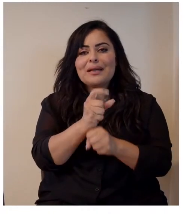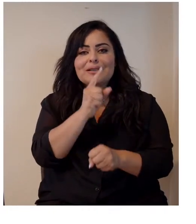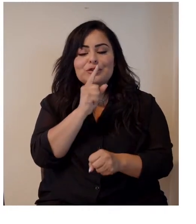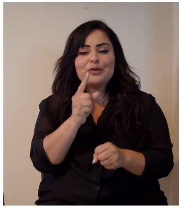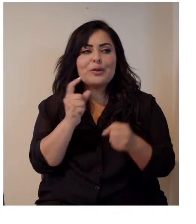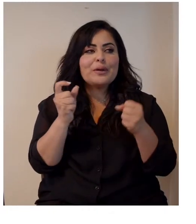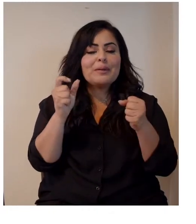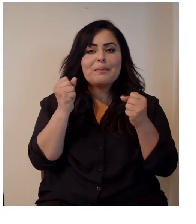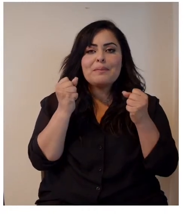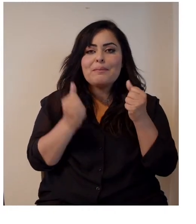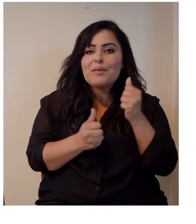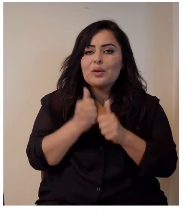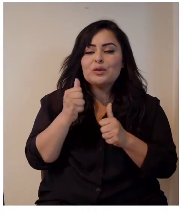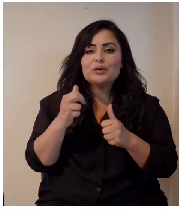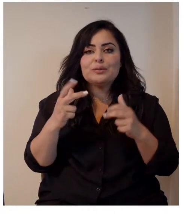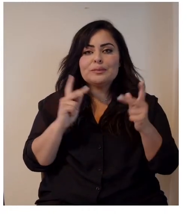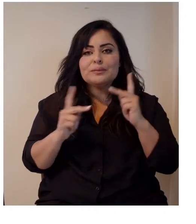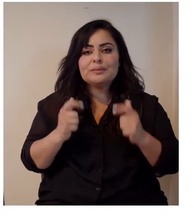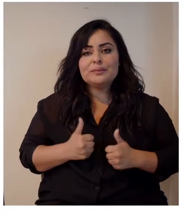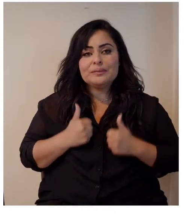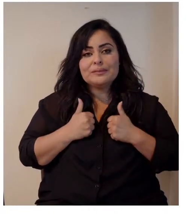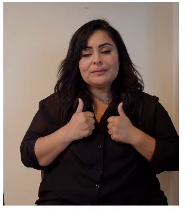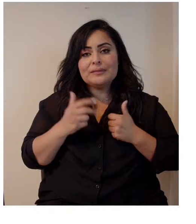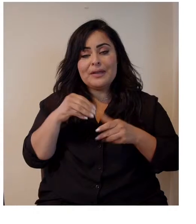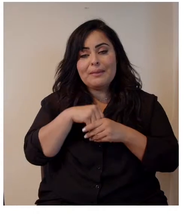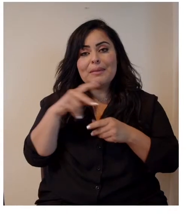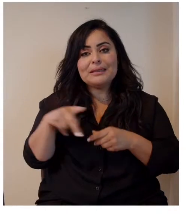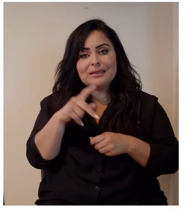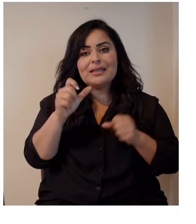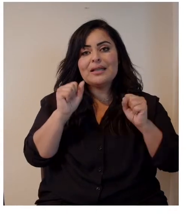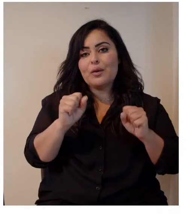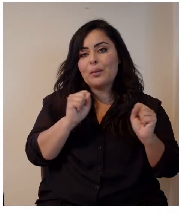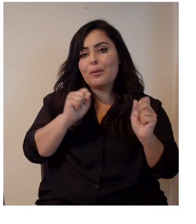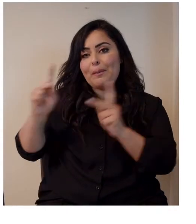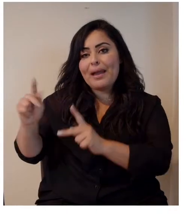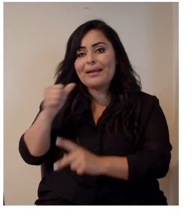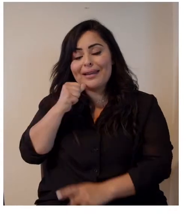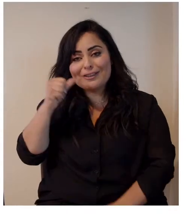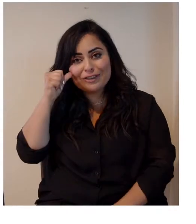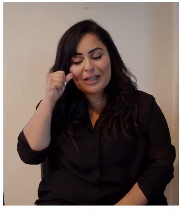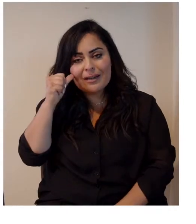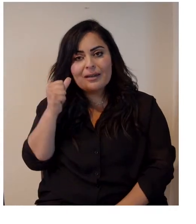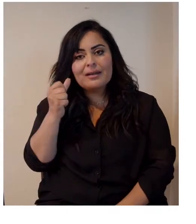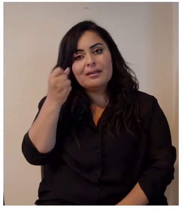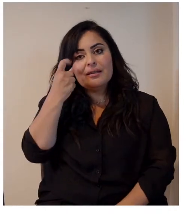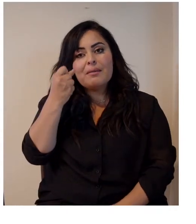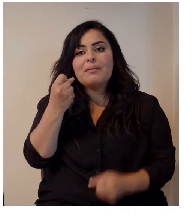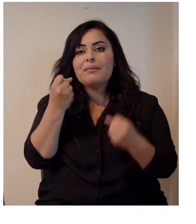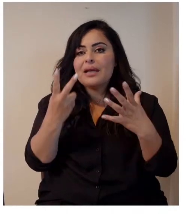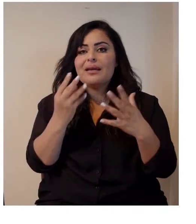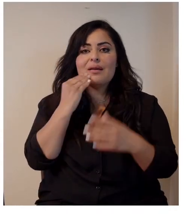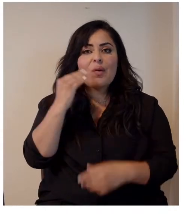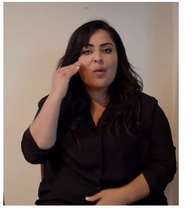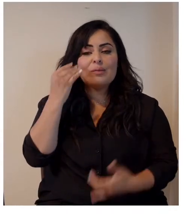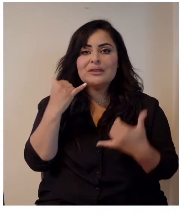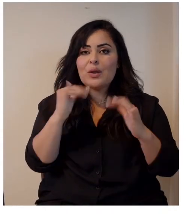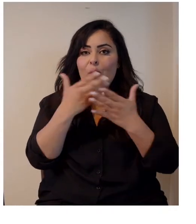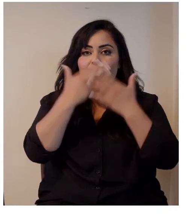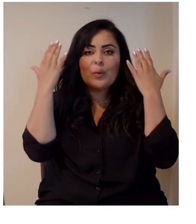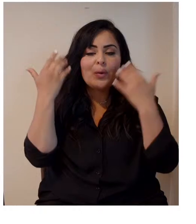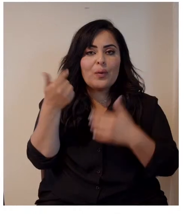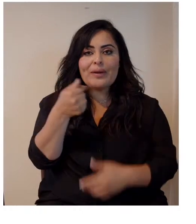as possible could repopulate their neighborhoods yesterday. We understand that many homes are still without gas